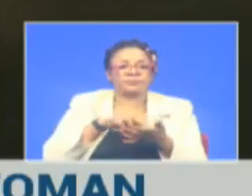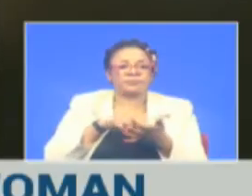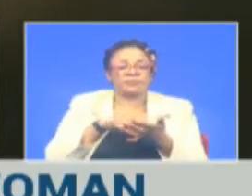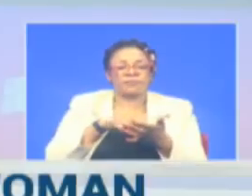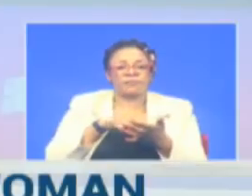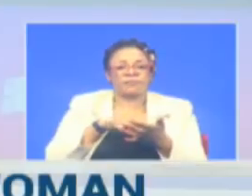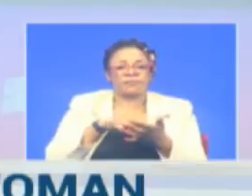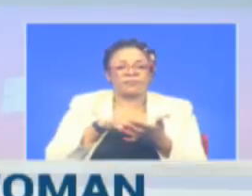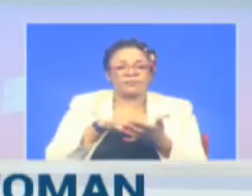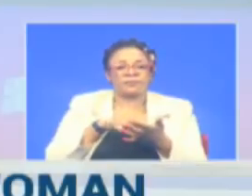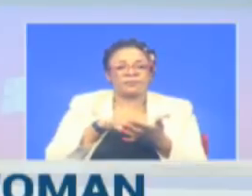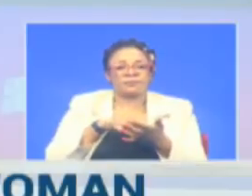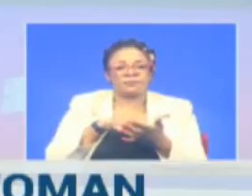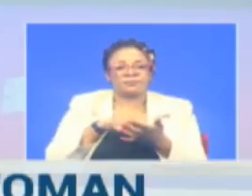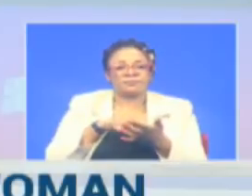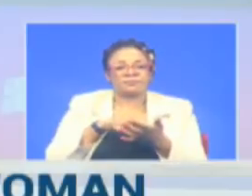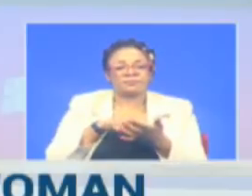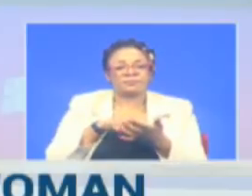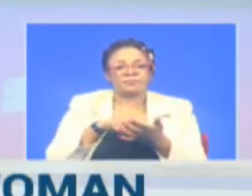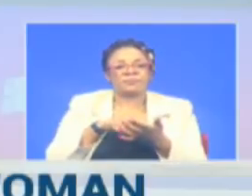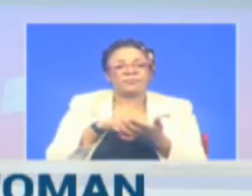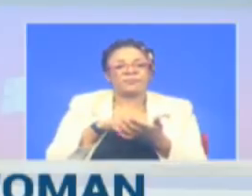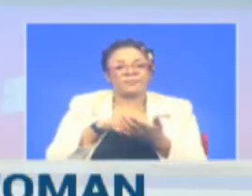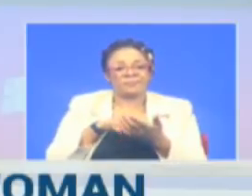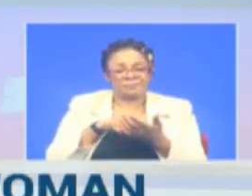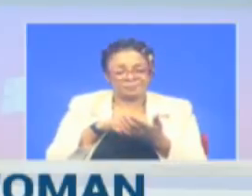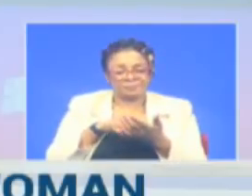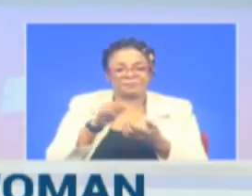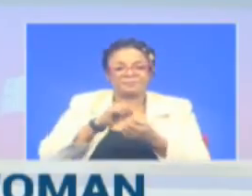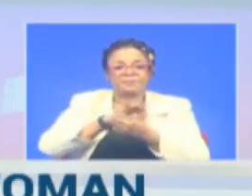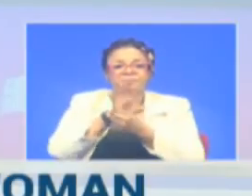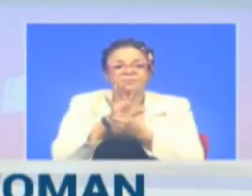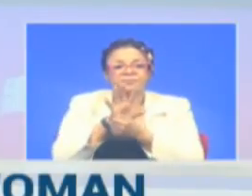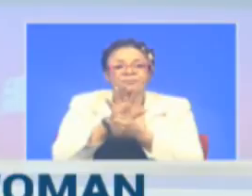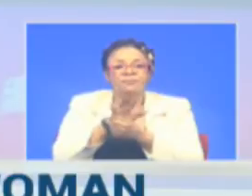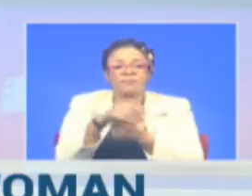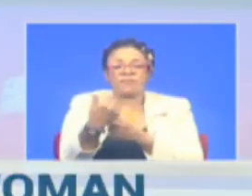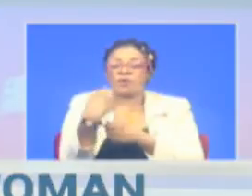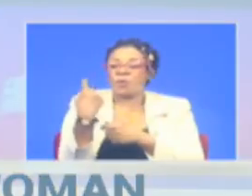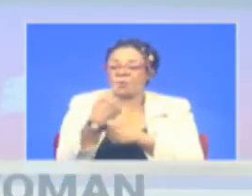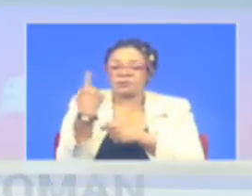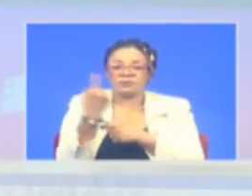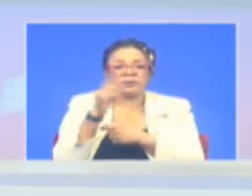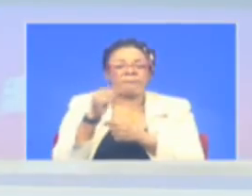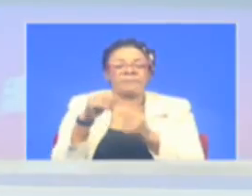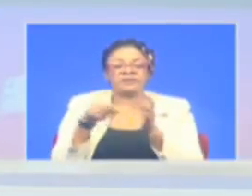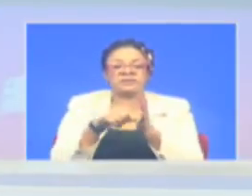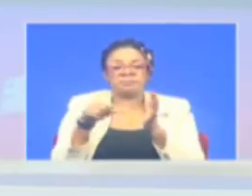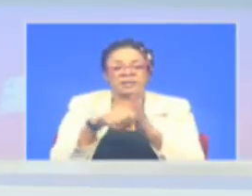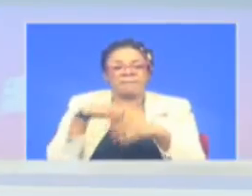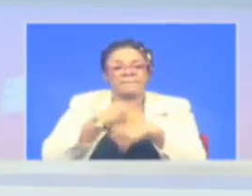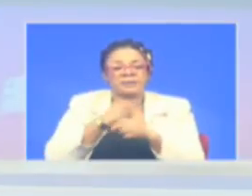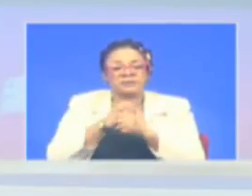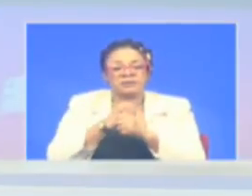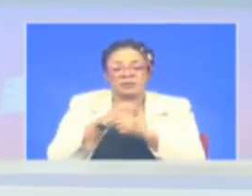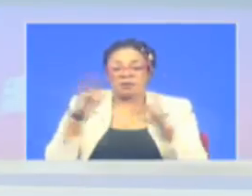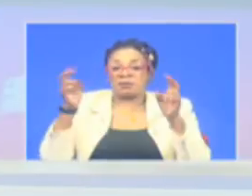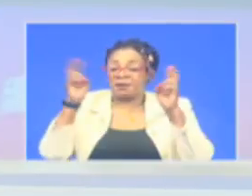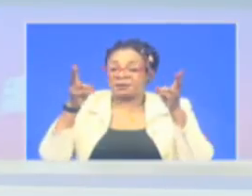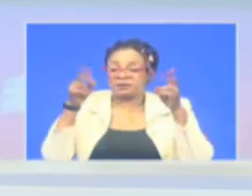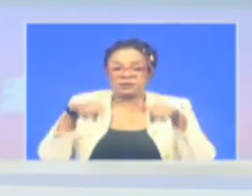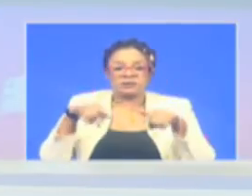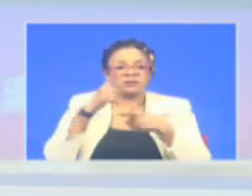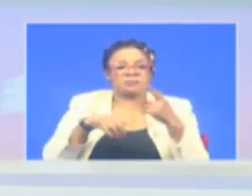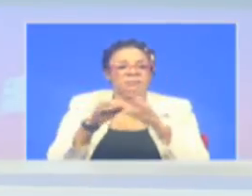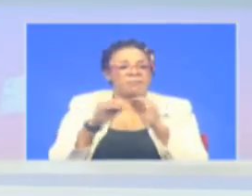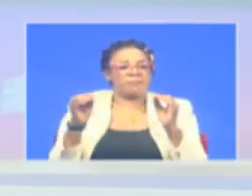place. Now, the coronavirus isn't the only pandemic making headlines this year. Somalia now